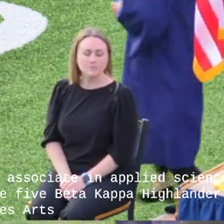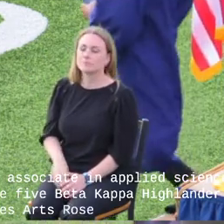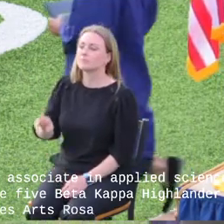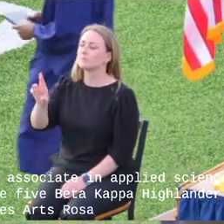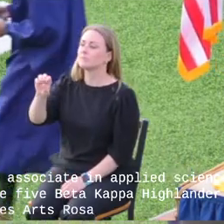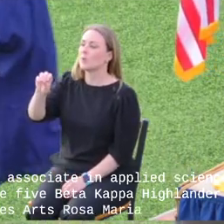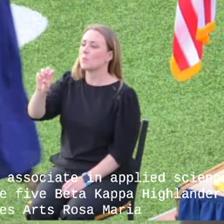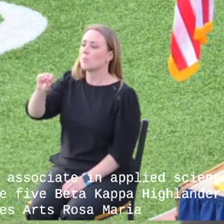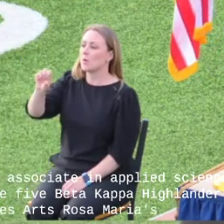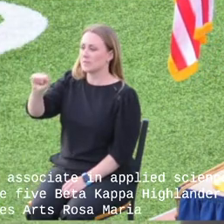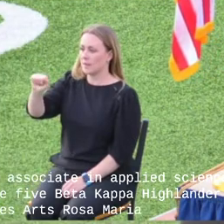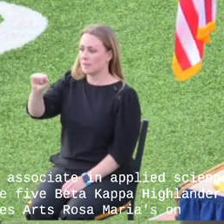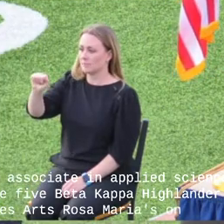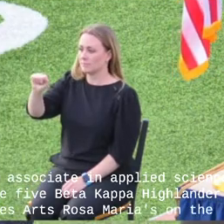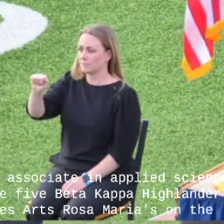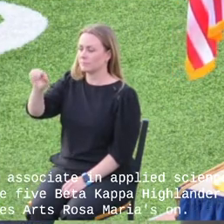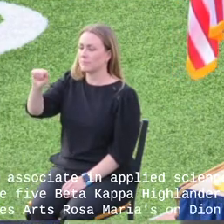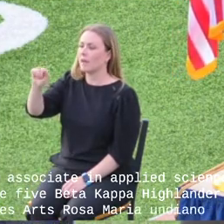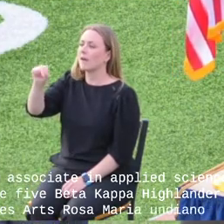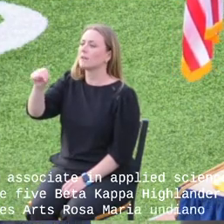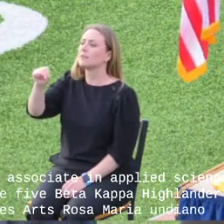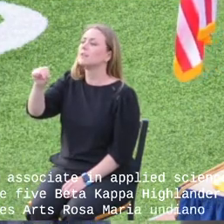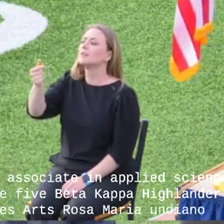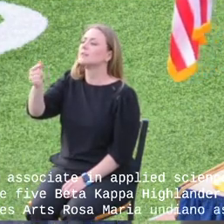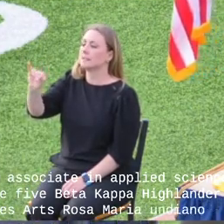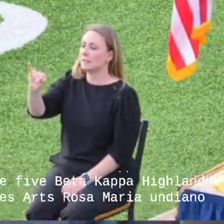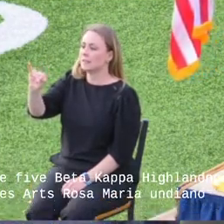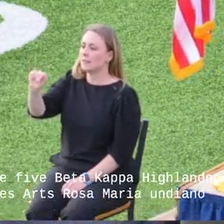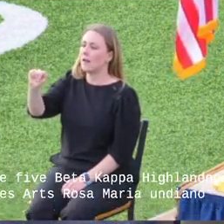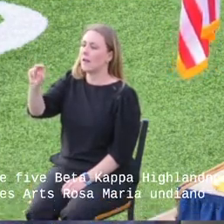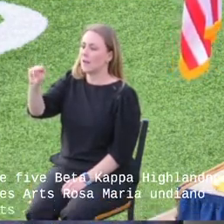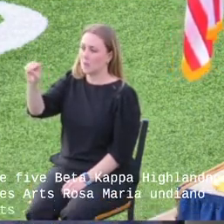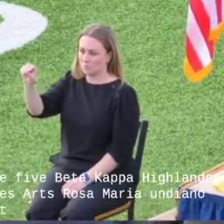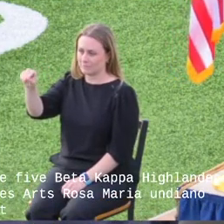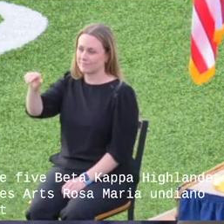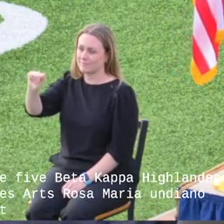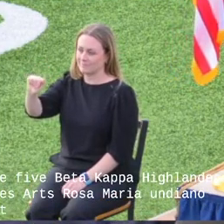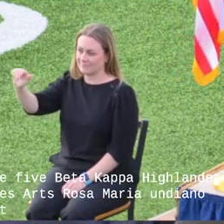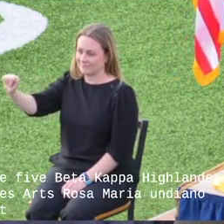Rosa Maria Anguiano, Associate in Arts.